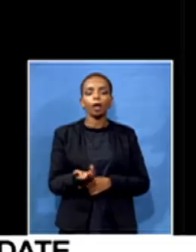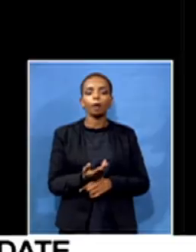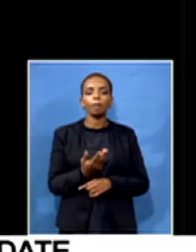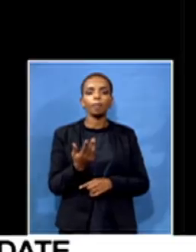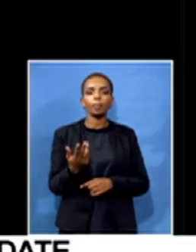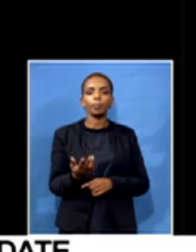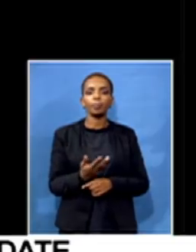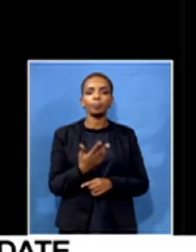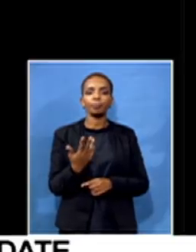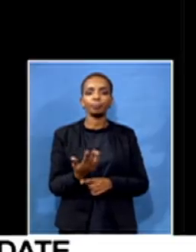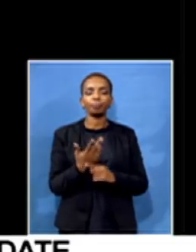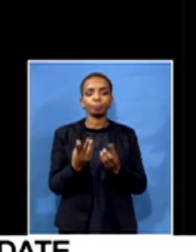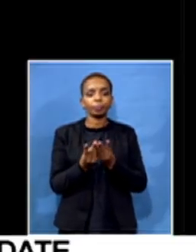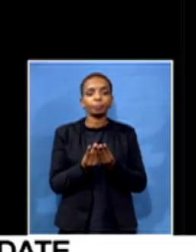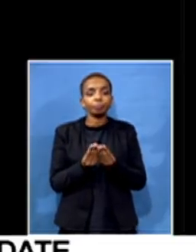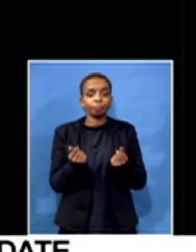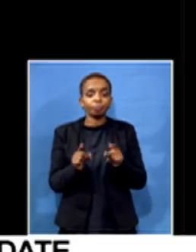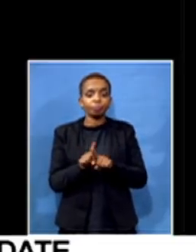deal with them.